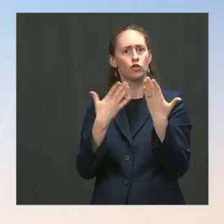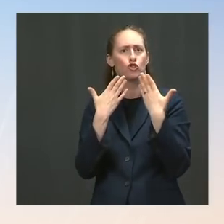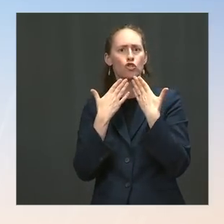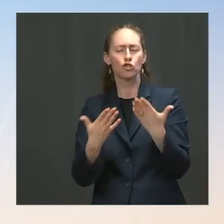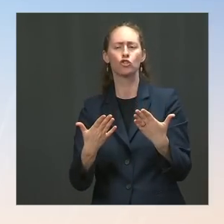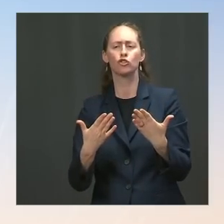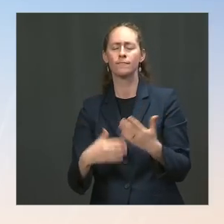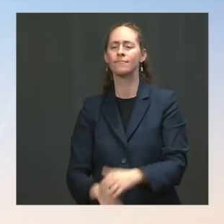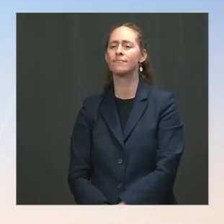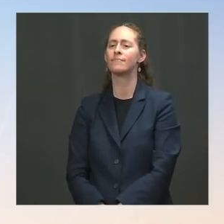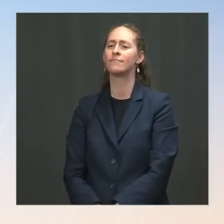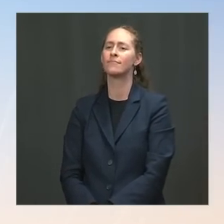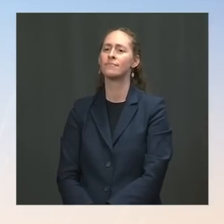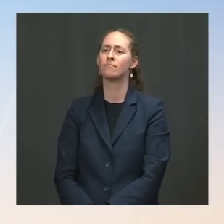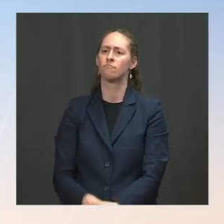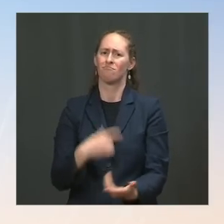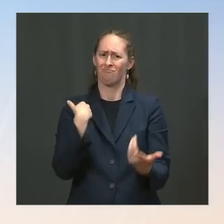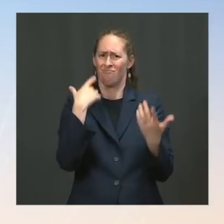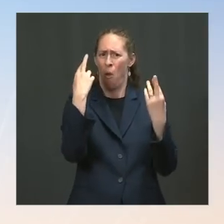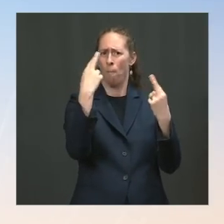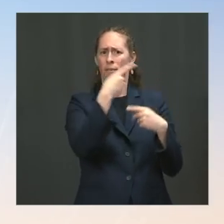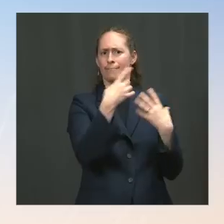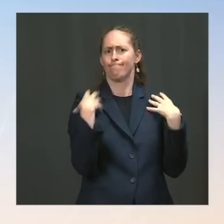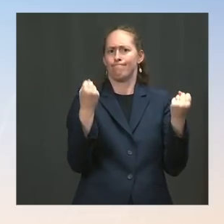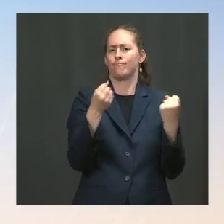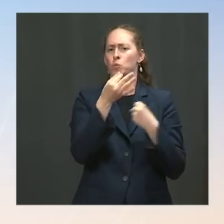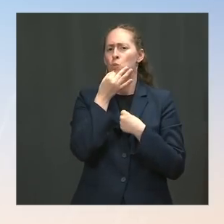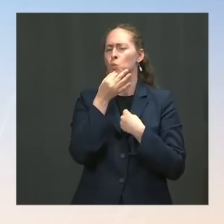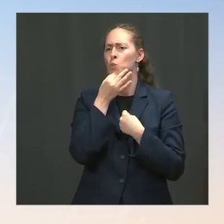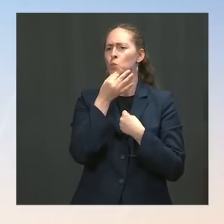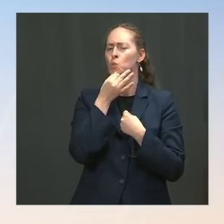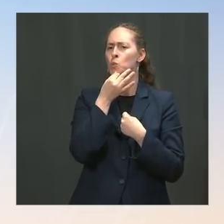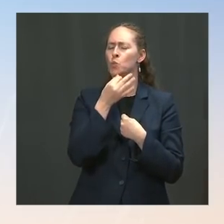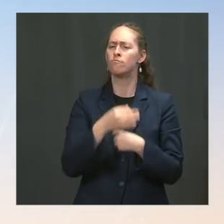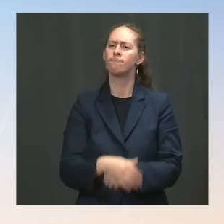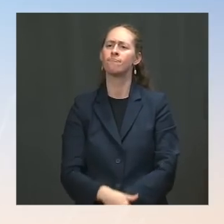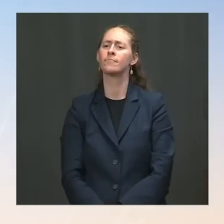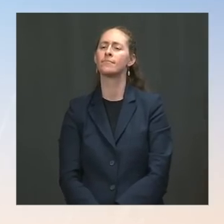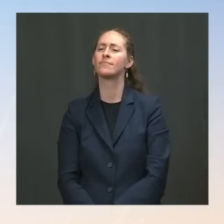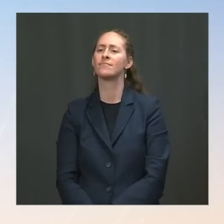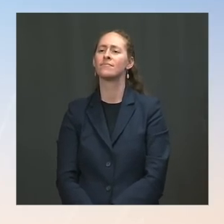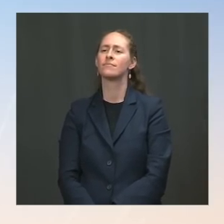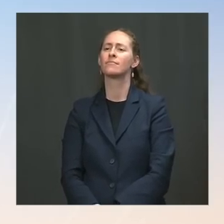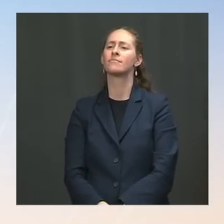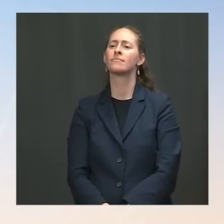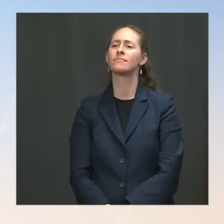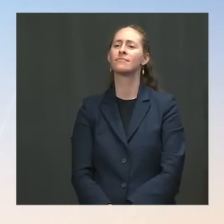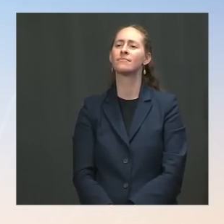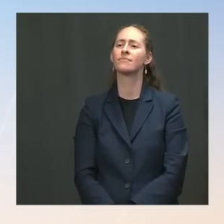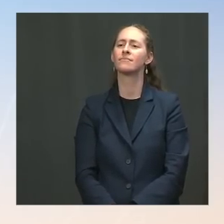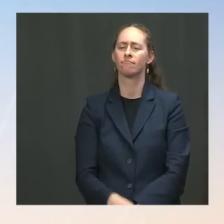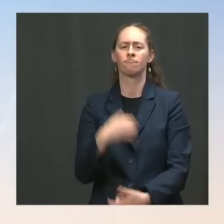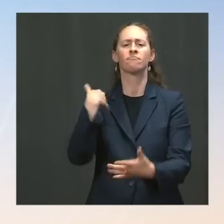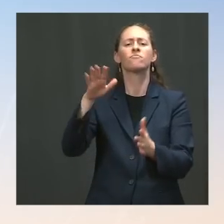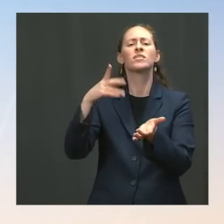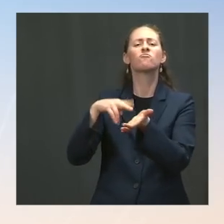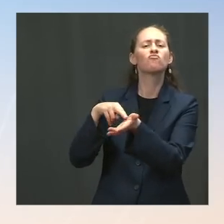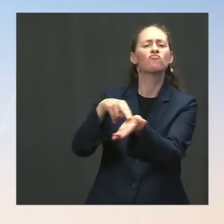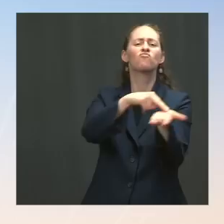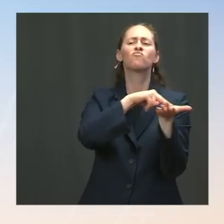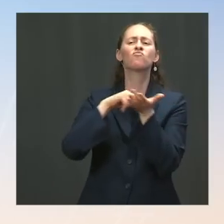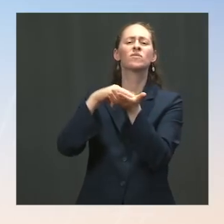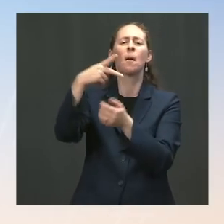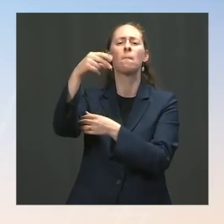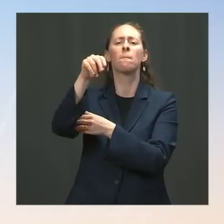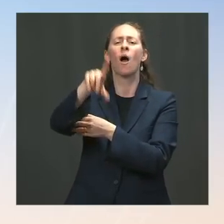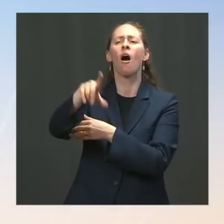will note that what we've seen in poll after poll is that the most trusted voices are people in communities, not necessarily elected officials.